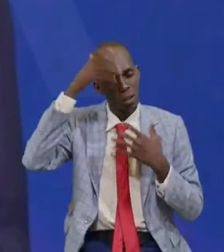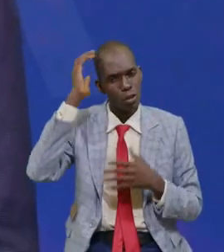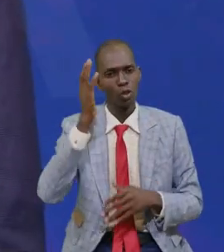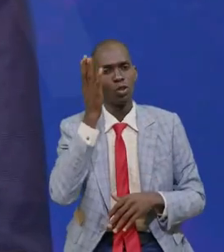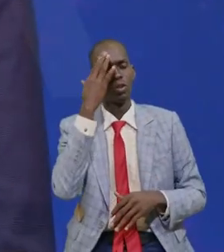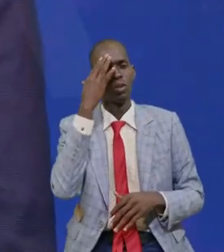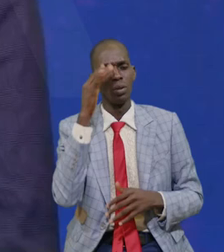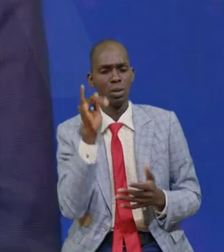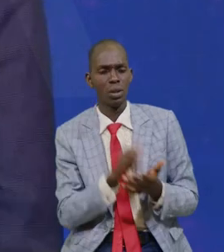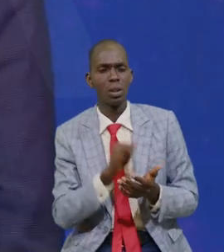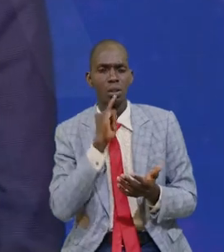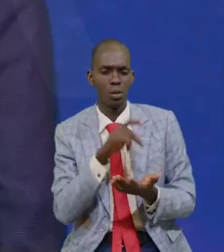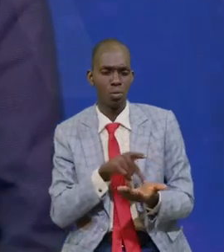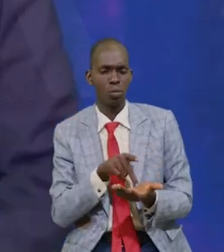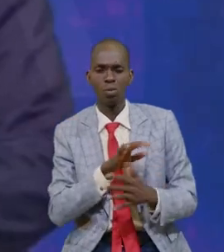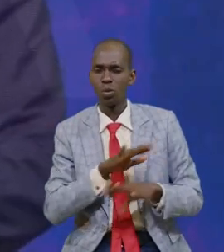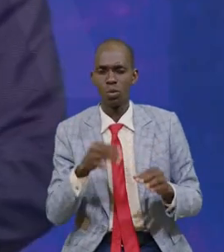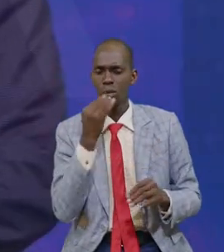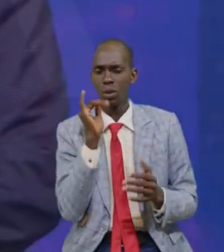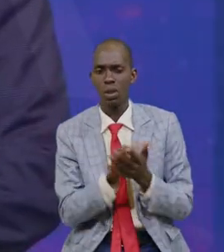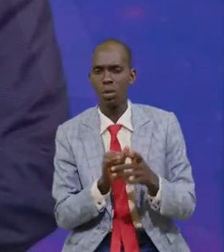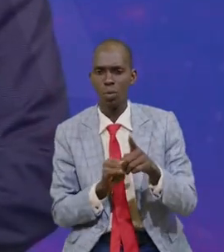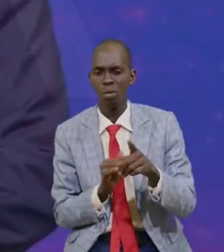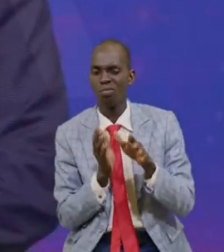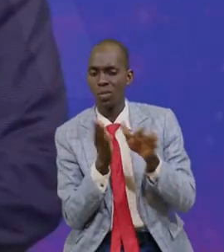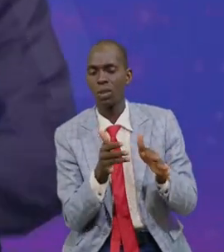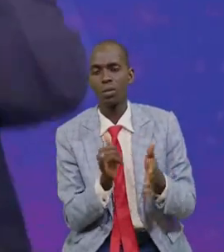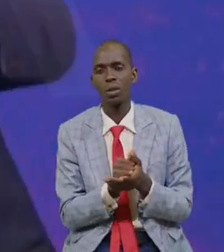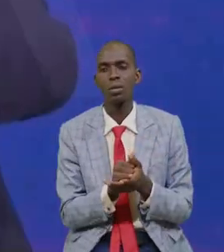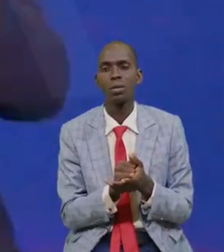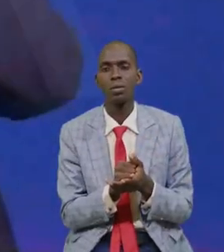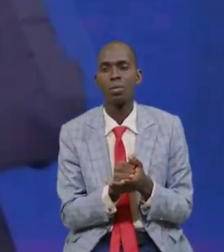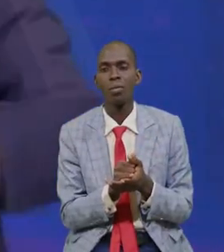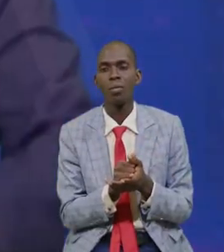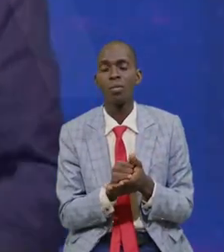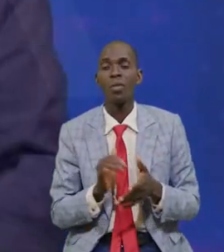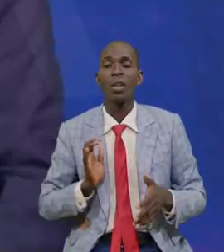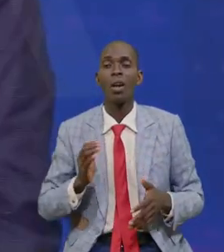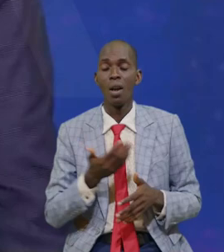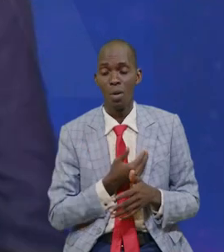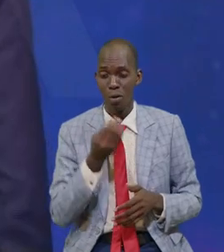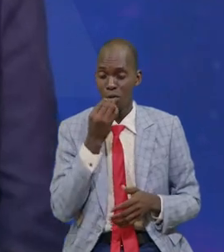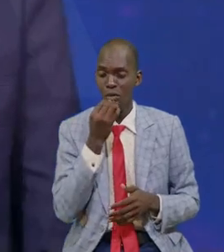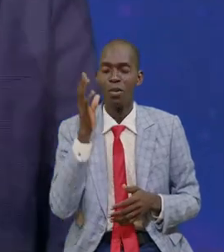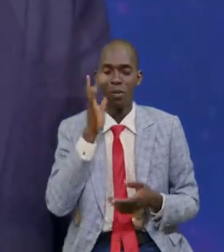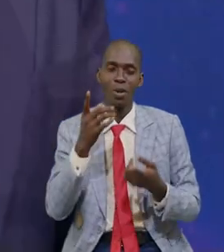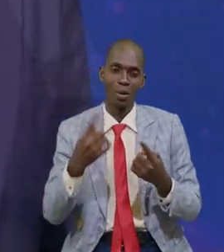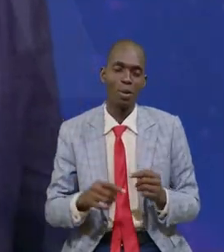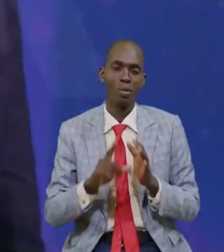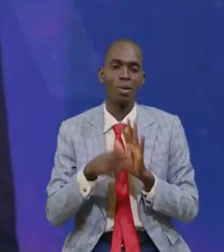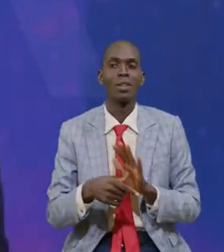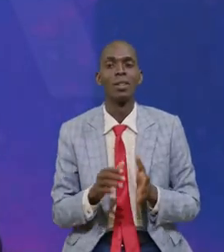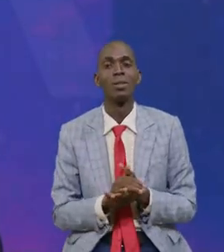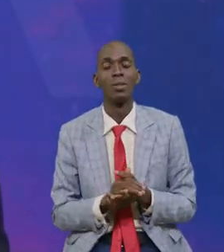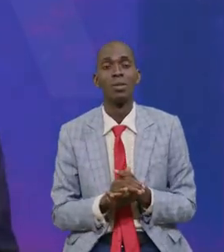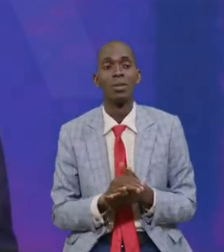Don't eat that one. Let him go. Our food will come. Yeah. When